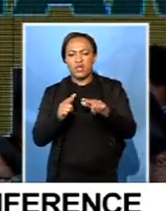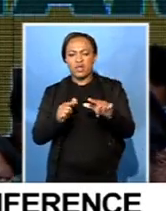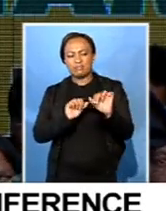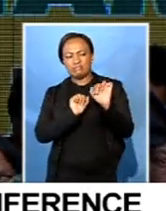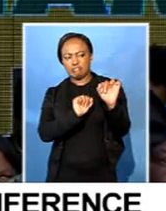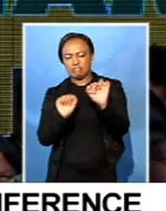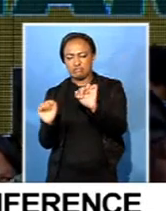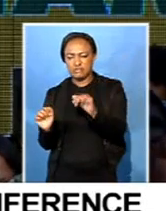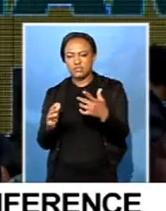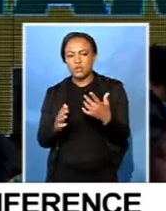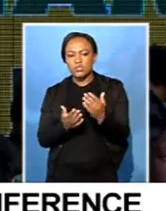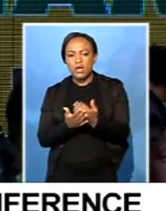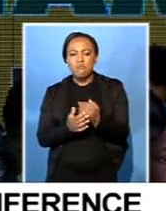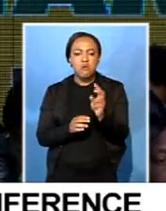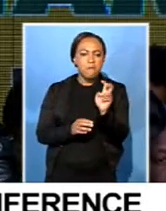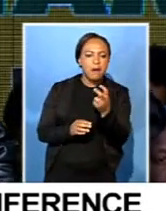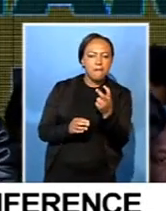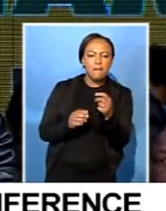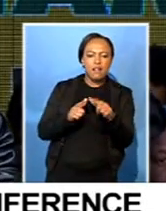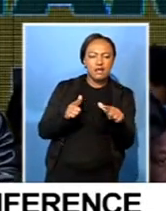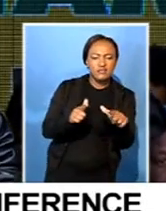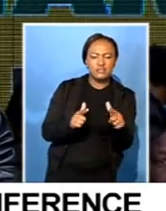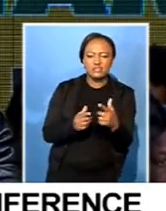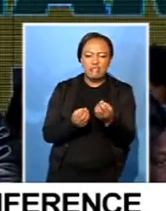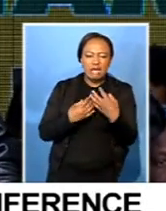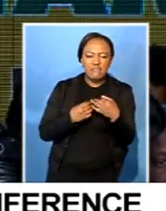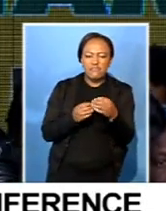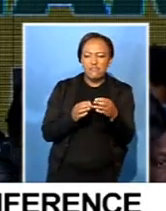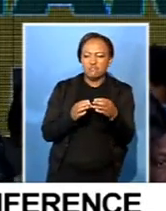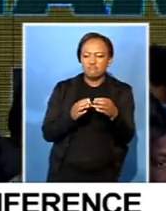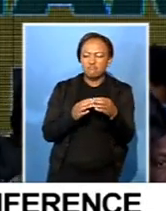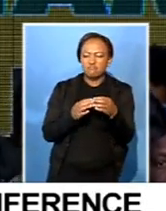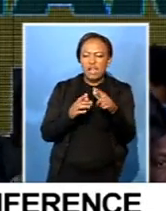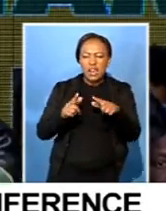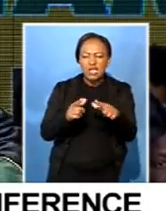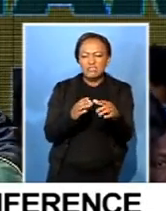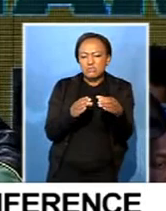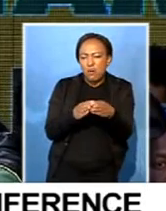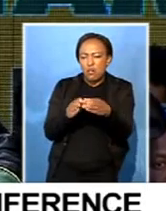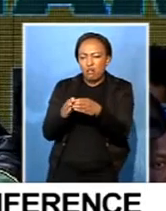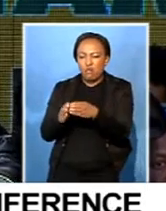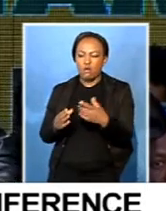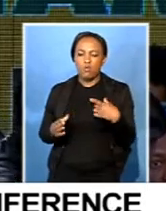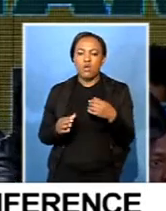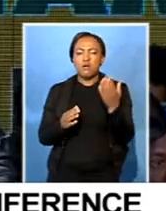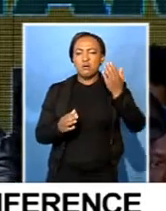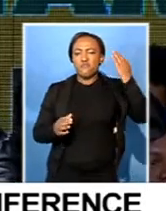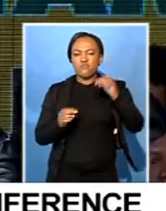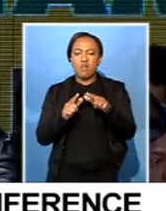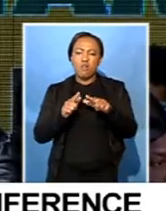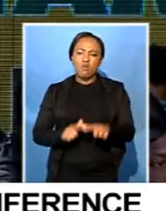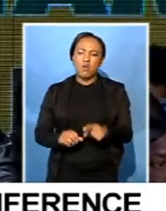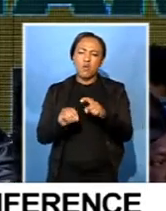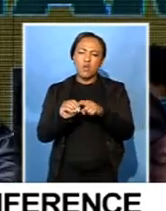to a small portion, often of the lowest quality of